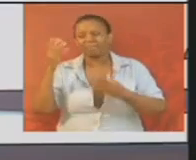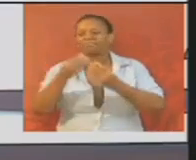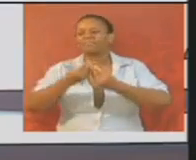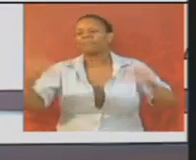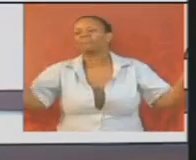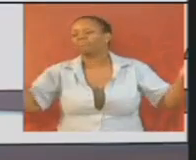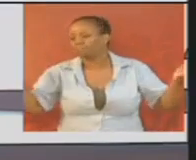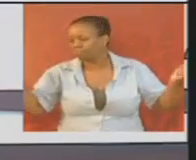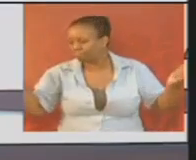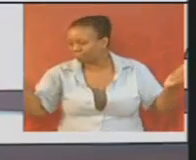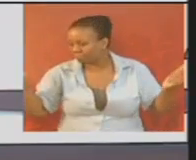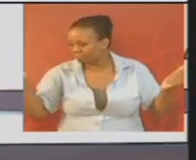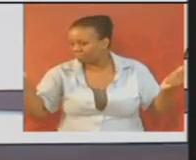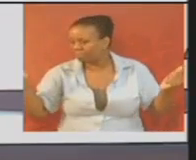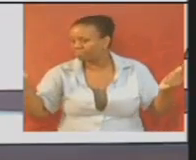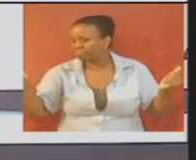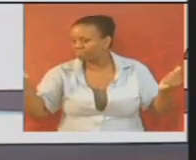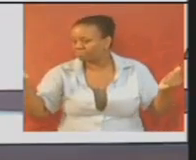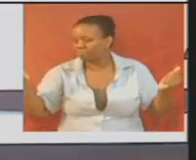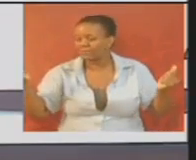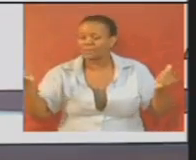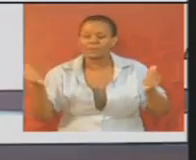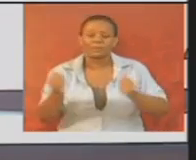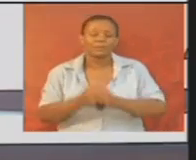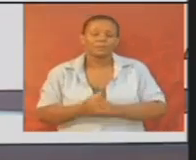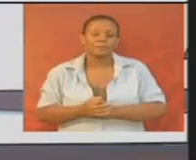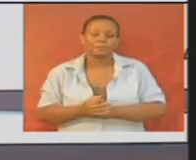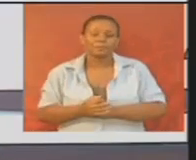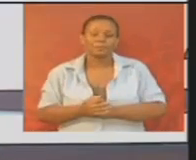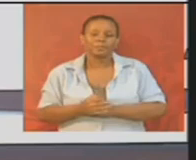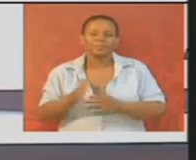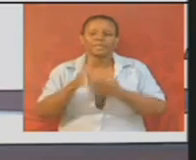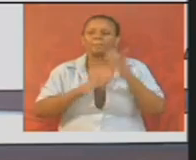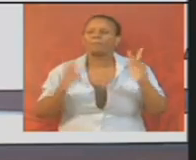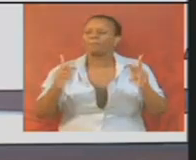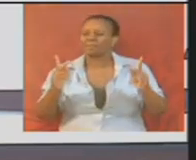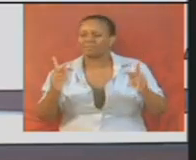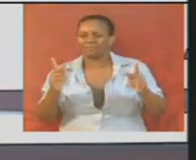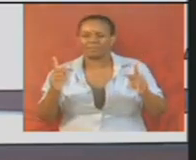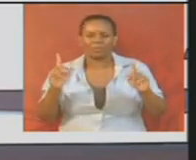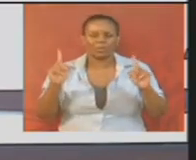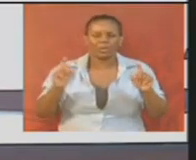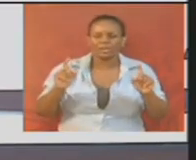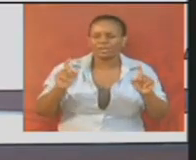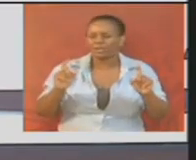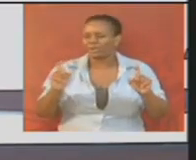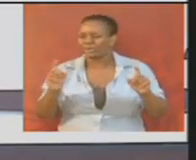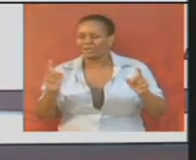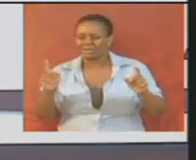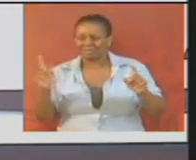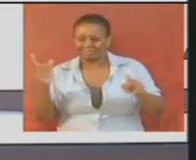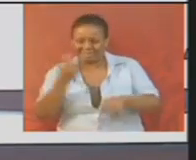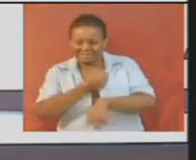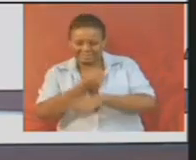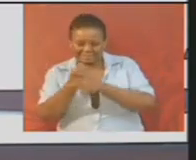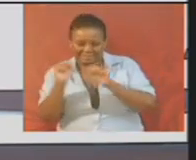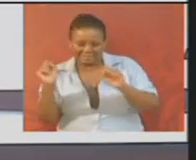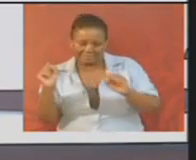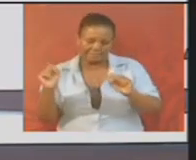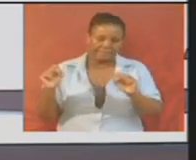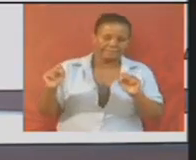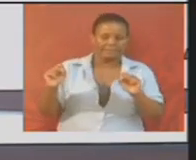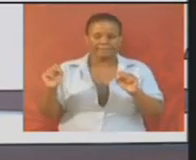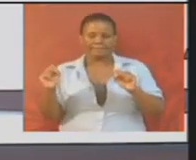low, and they question the safety of the vaccine. Doesn't this sound familiar? So my question to